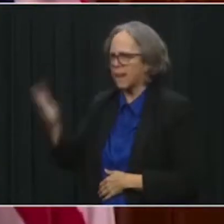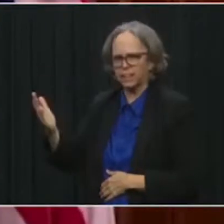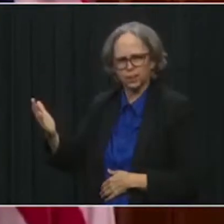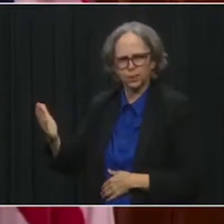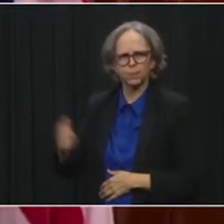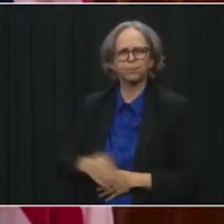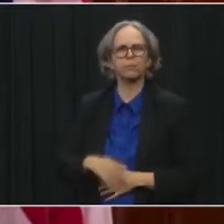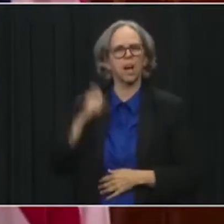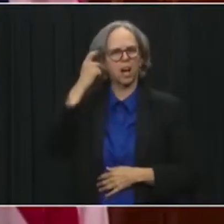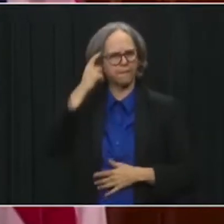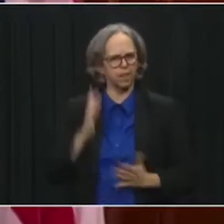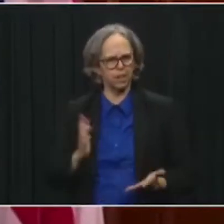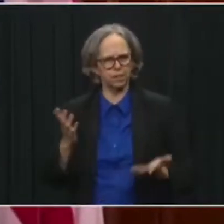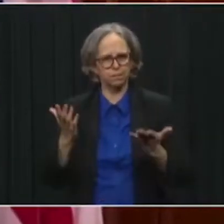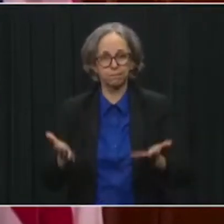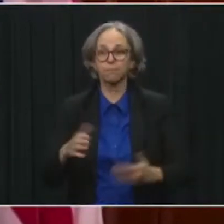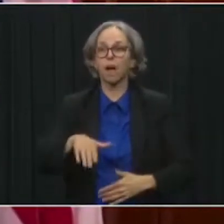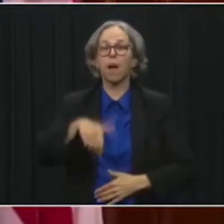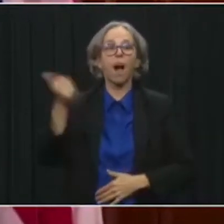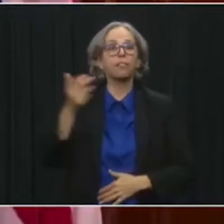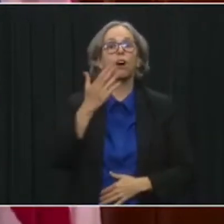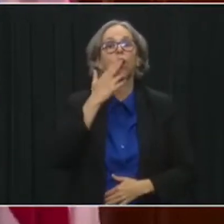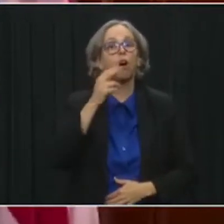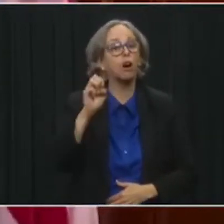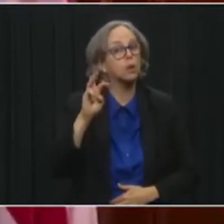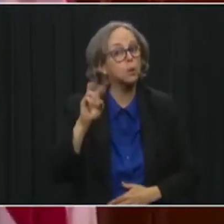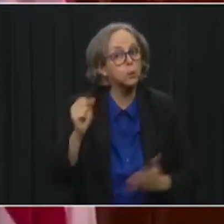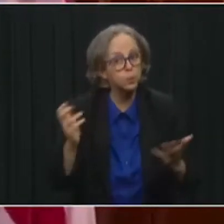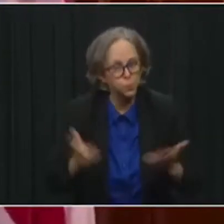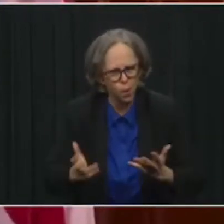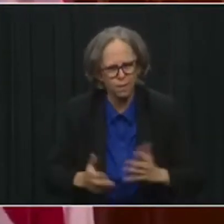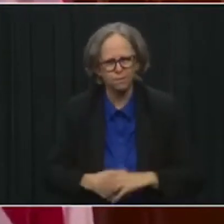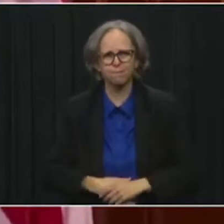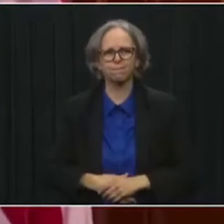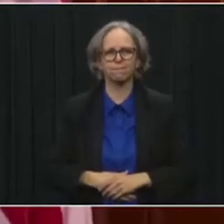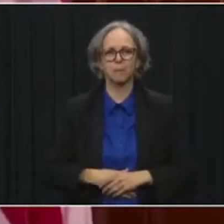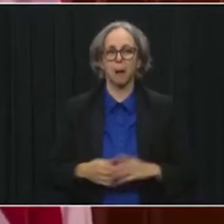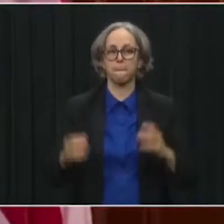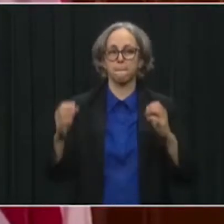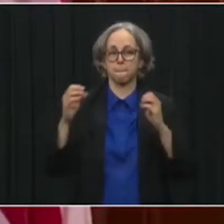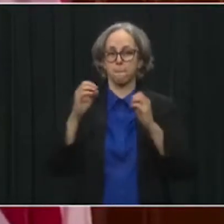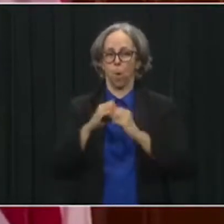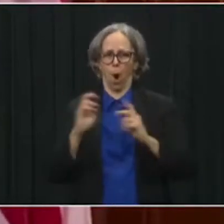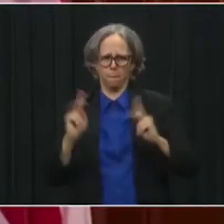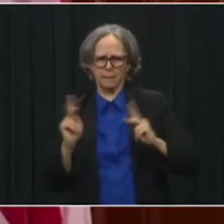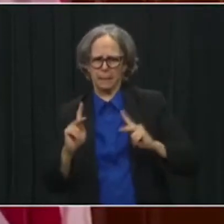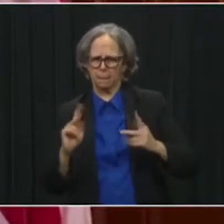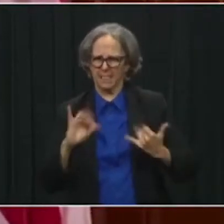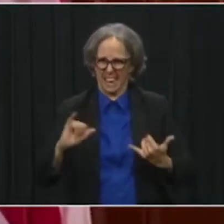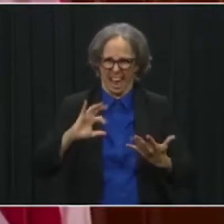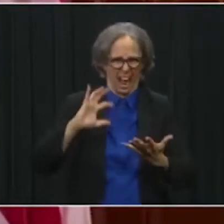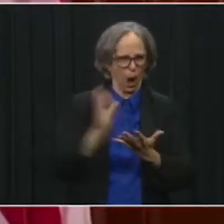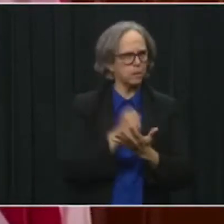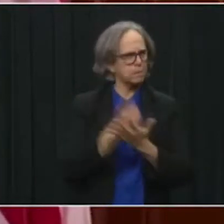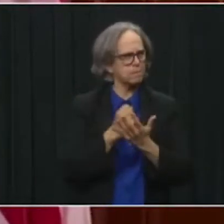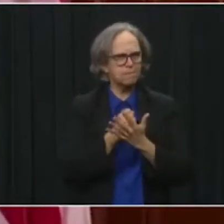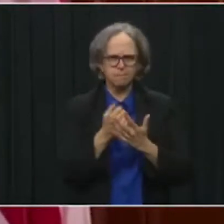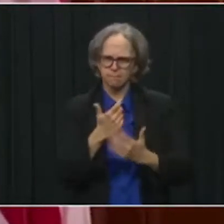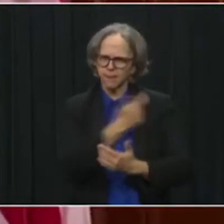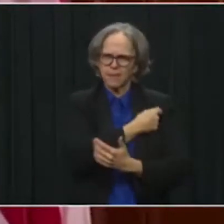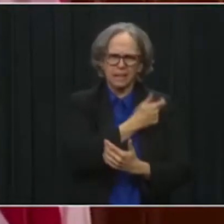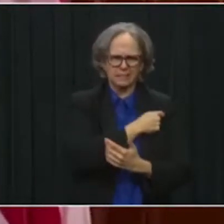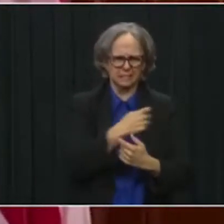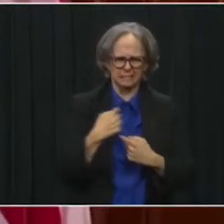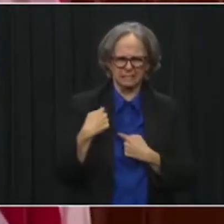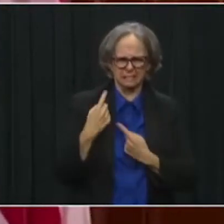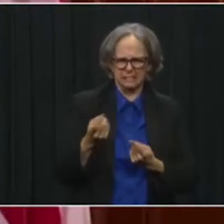more Ohioans who are now becoming vaccinated. For example, in the last several weeks, as Ohioans have seen the spread